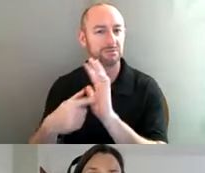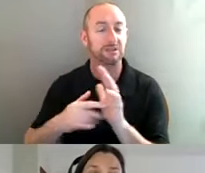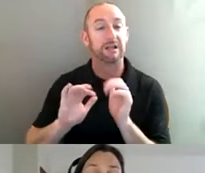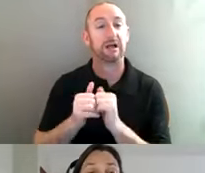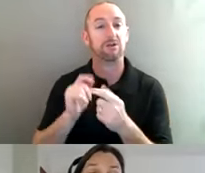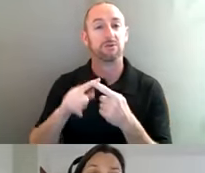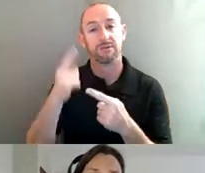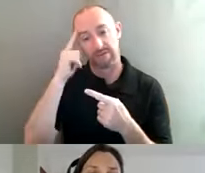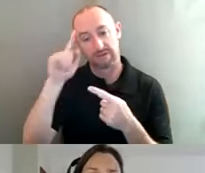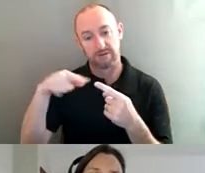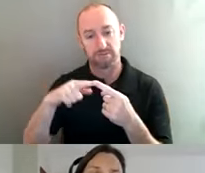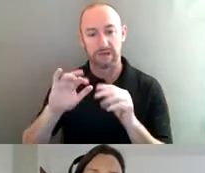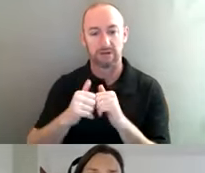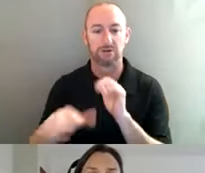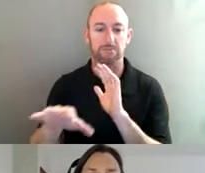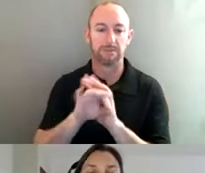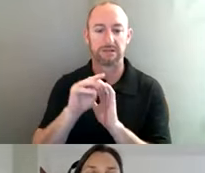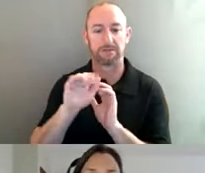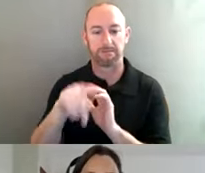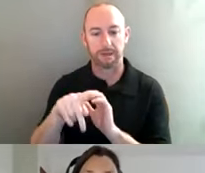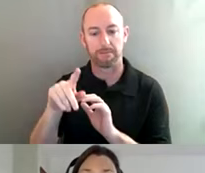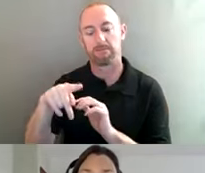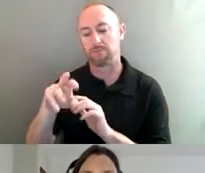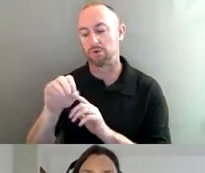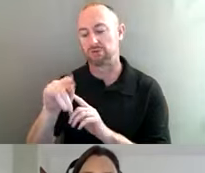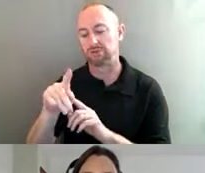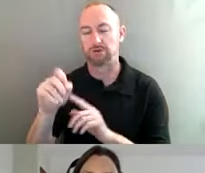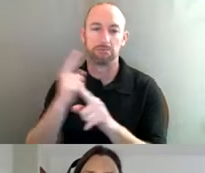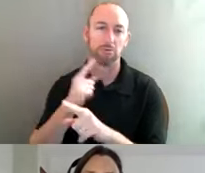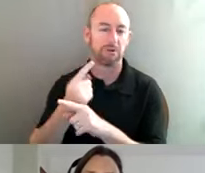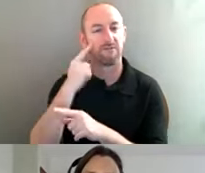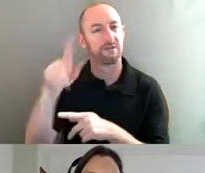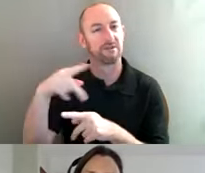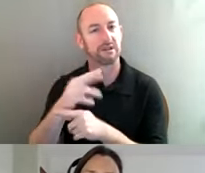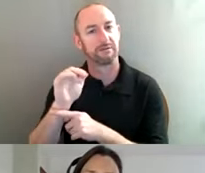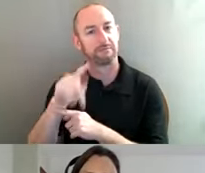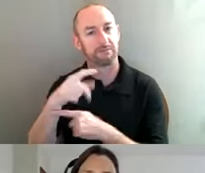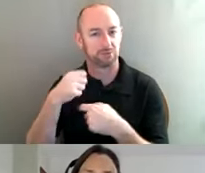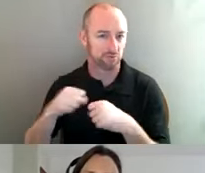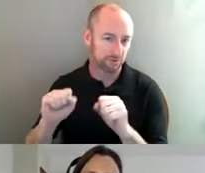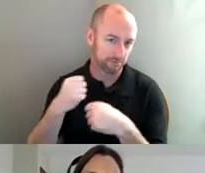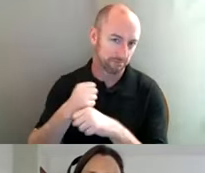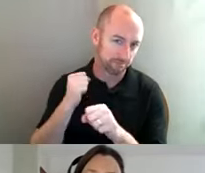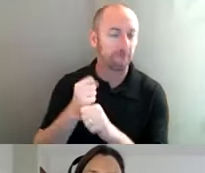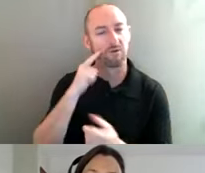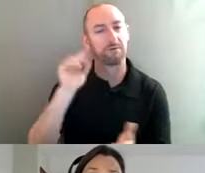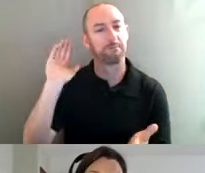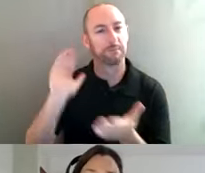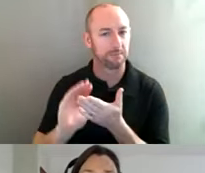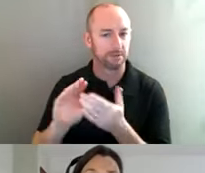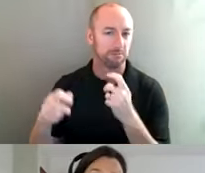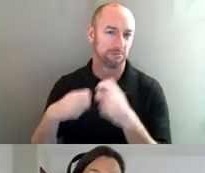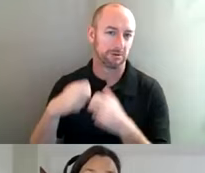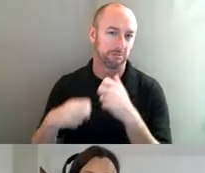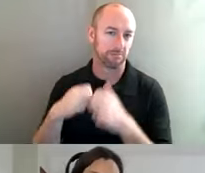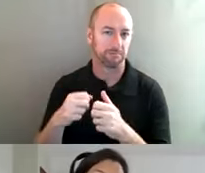to think about how to pick a map projection that's going to be appropriate for the specific map type that you're trying to make to try and minimize those problems with an